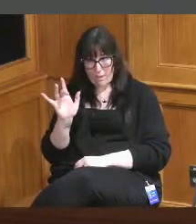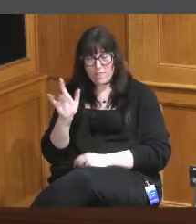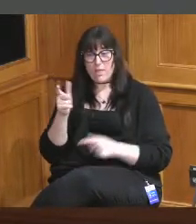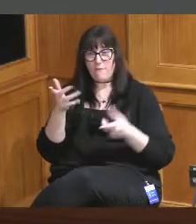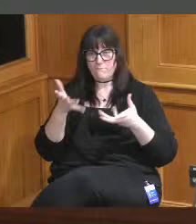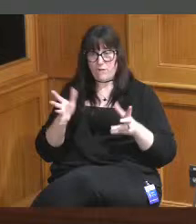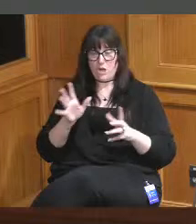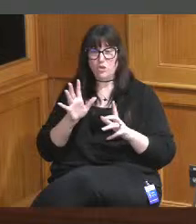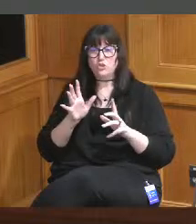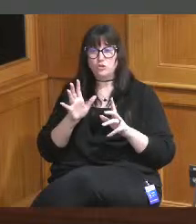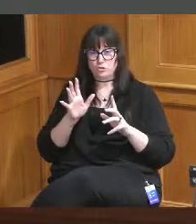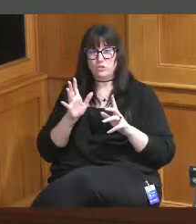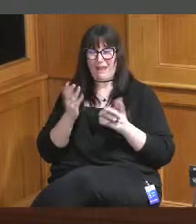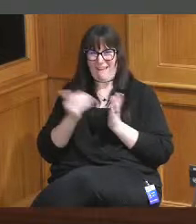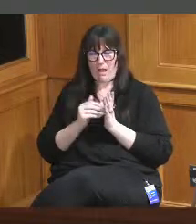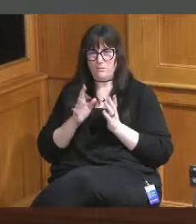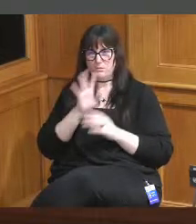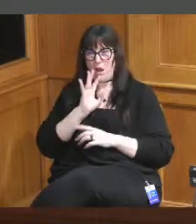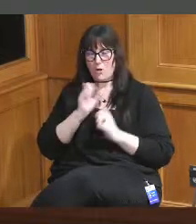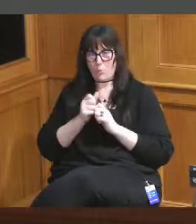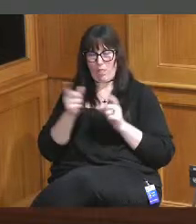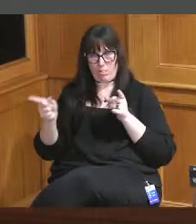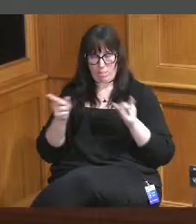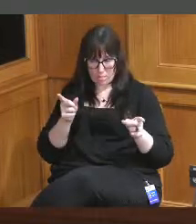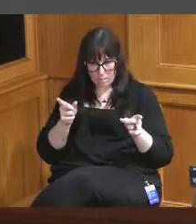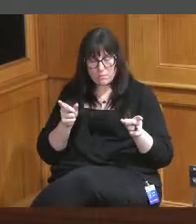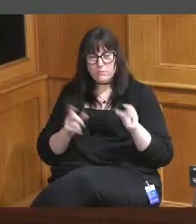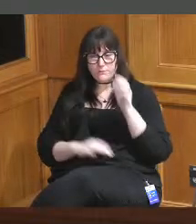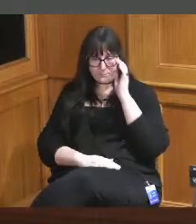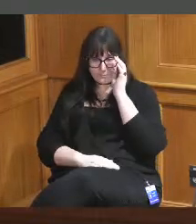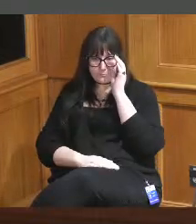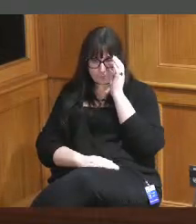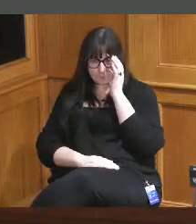office, talked with the sheriff, I have talked with